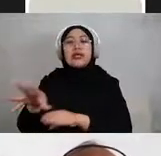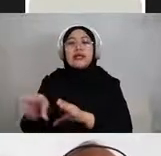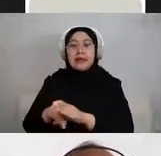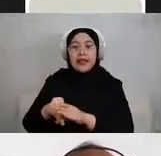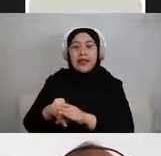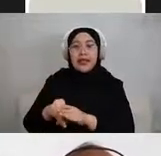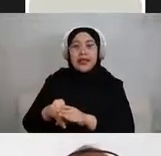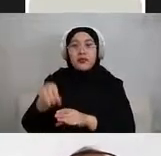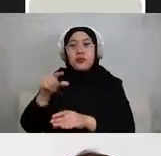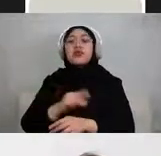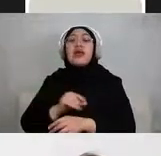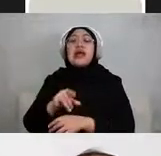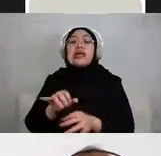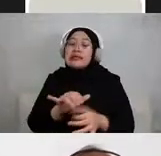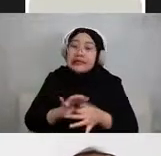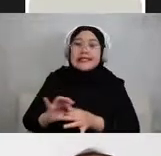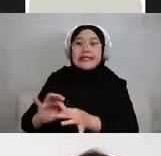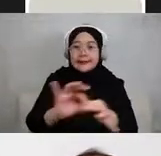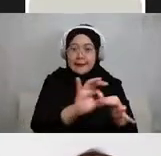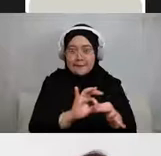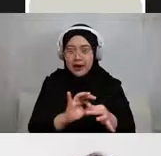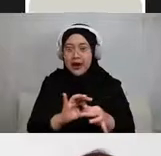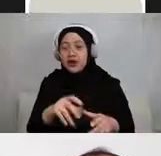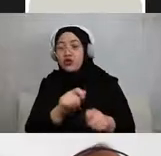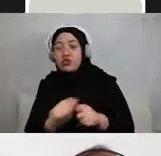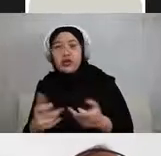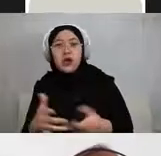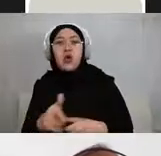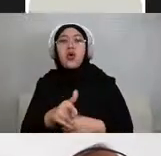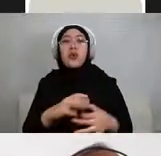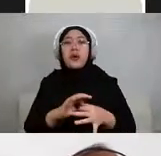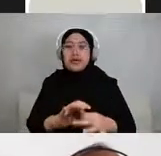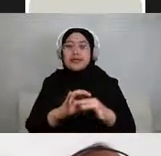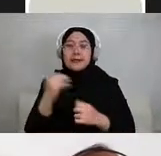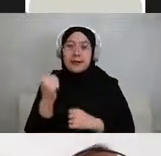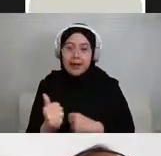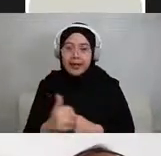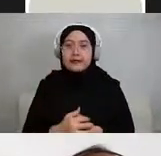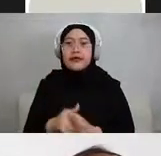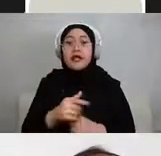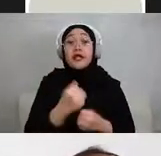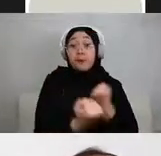good operation network in any country. For this,